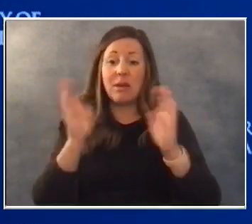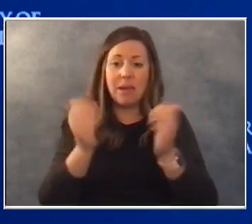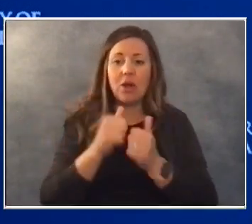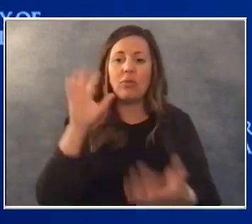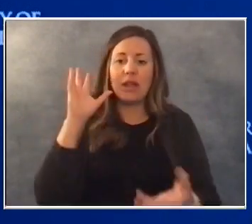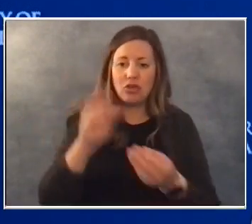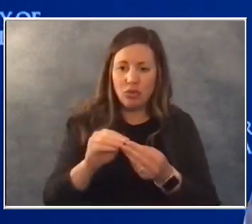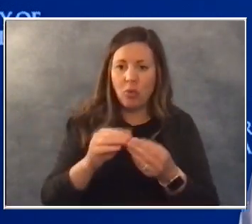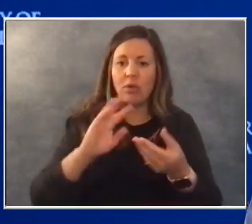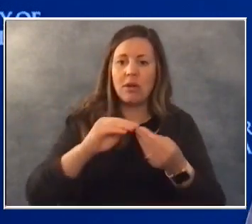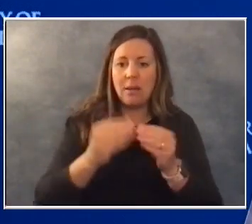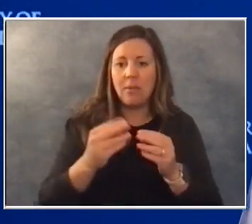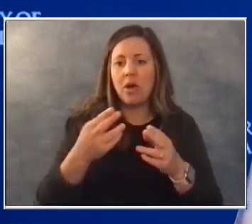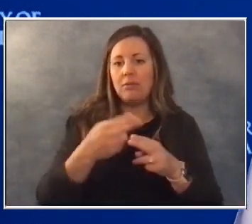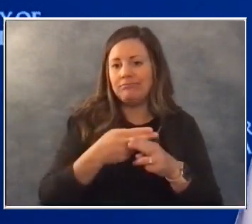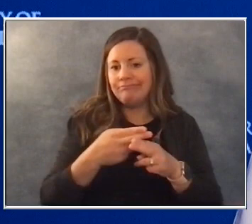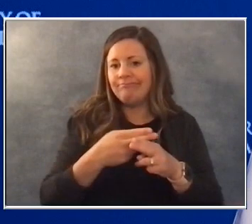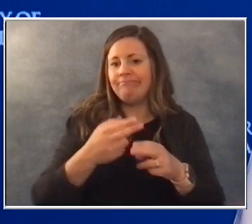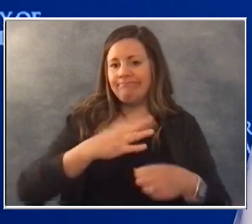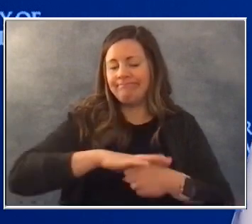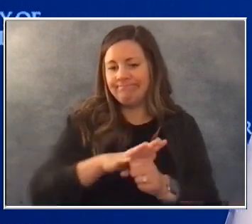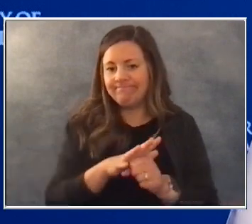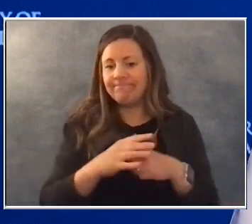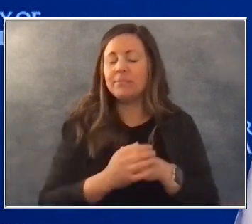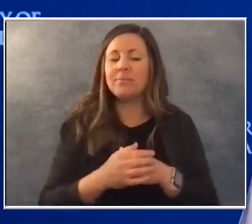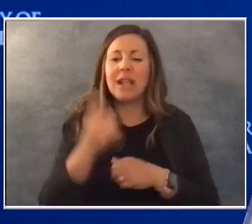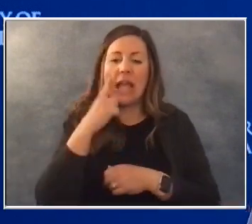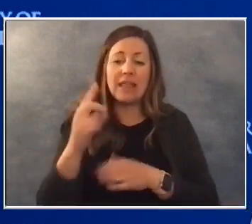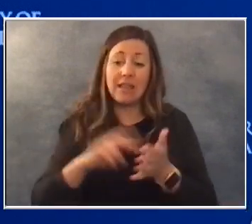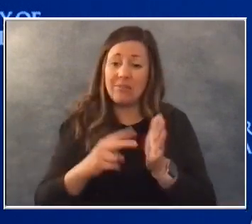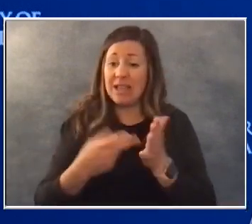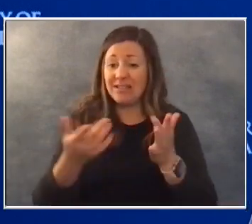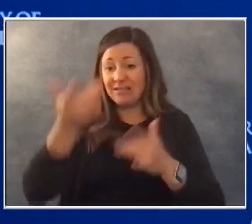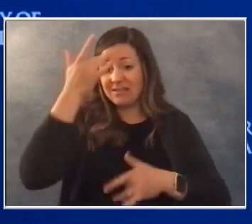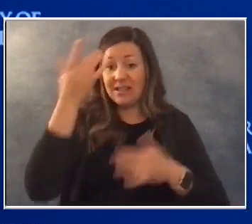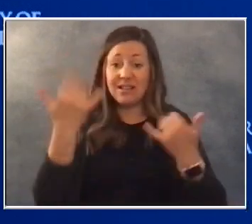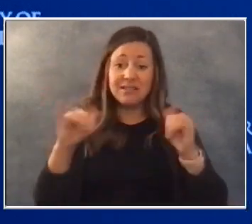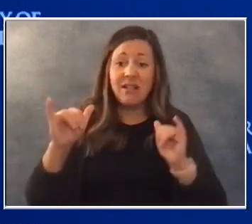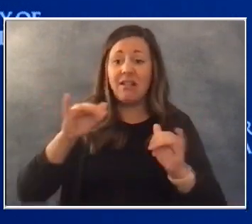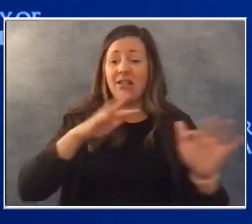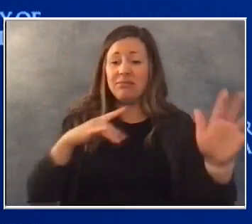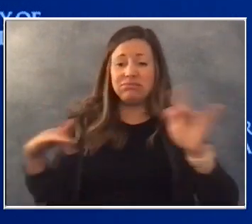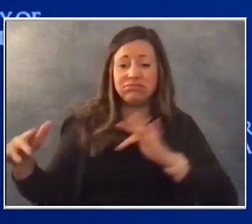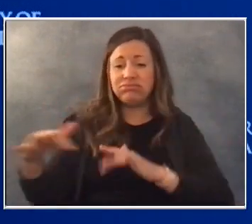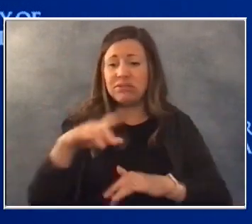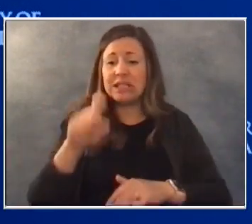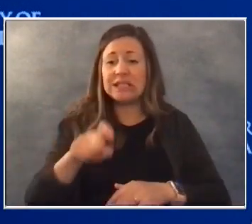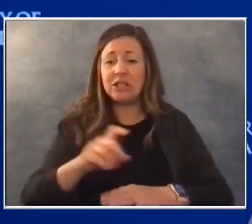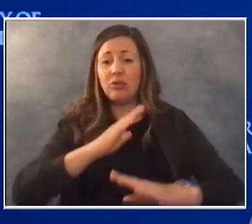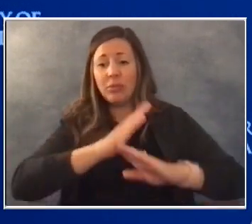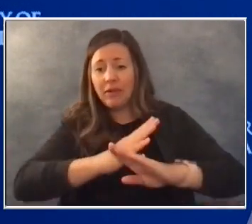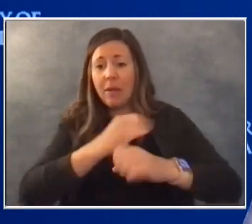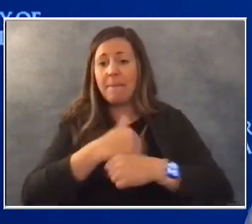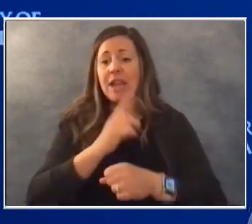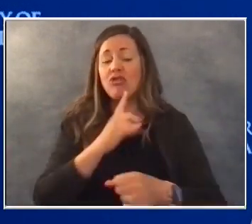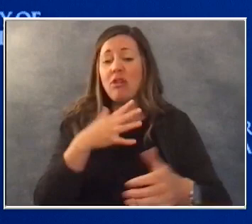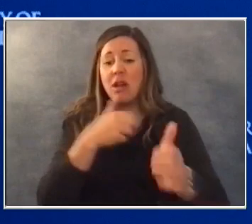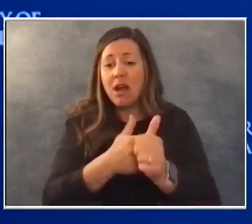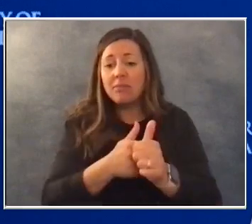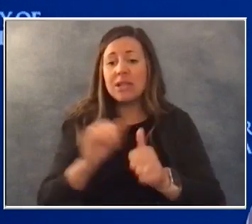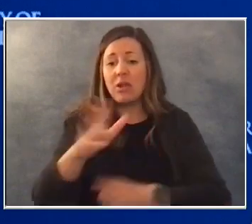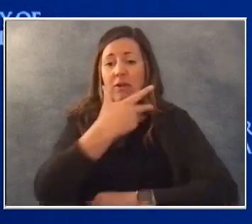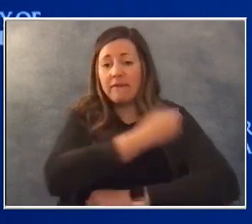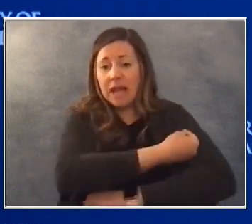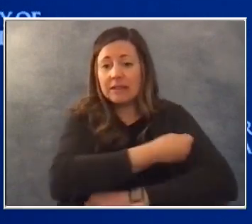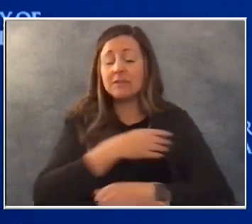patients. So I think what it means is the virus is still circulating. We need to do everything we can for prevention. Be up to date with your booster. Most importantly, if you have